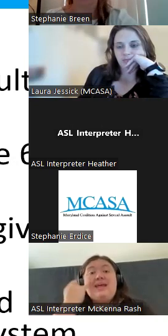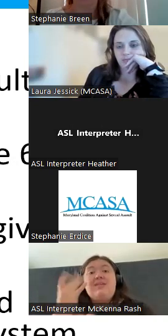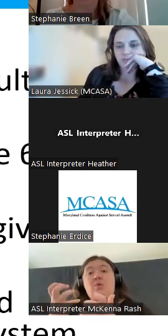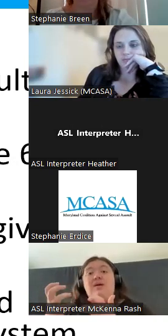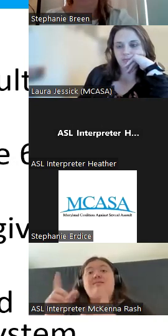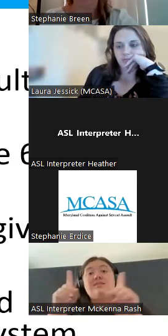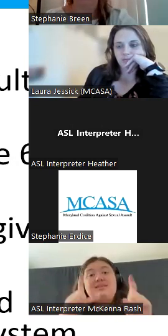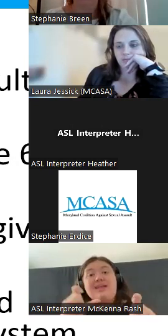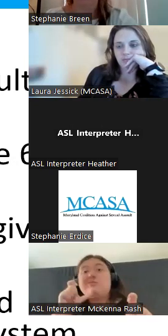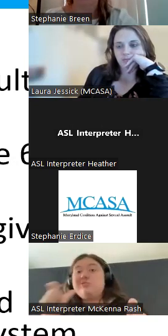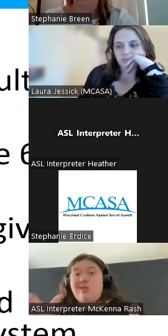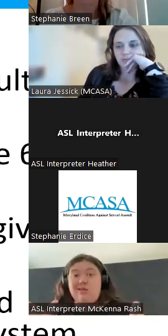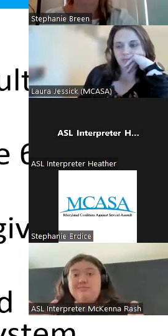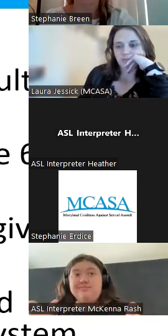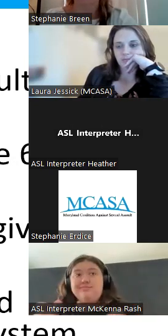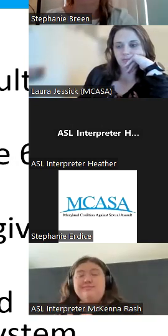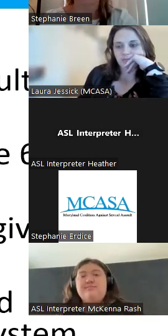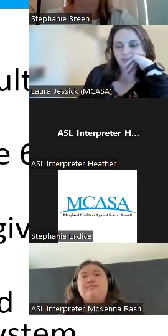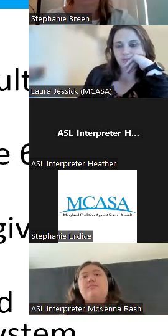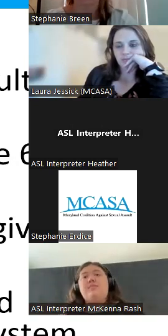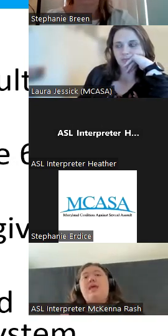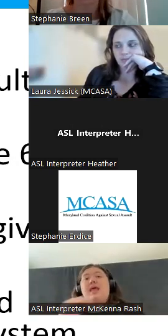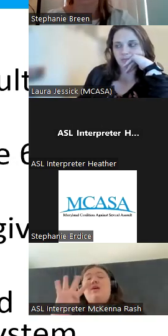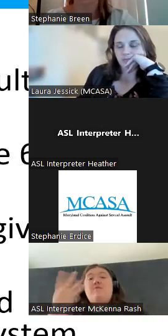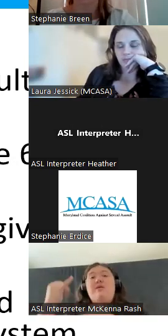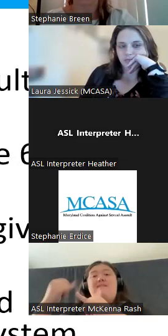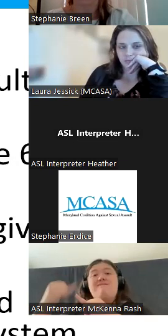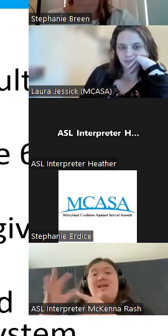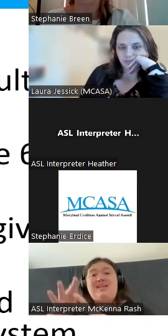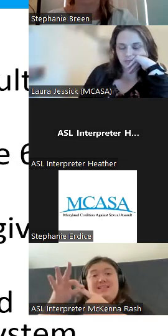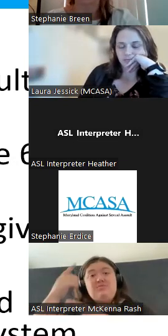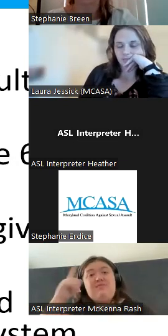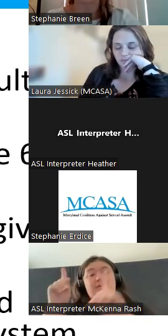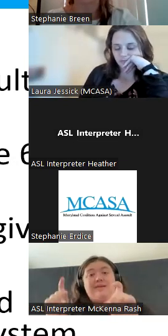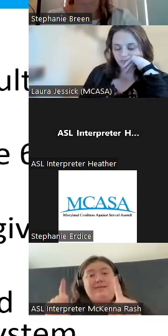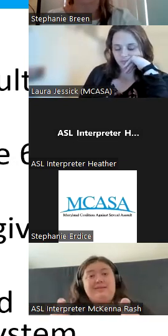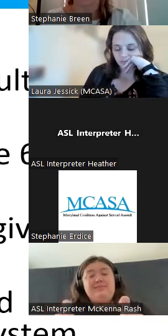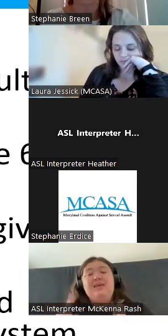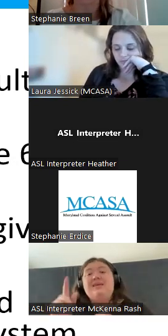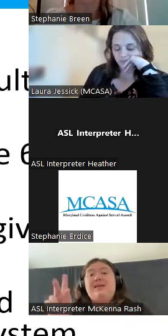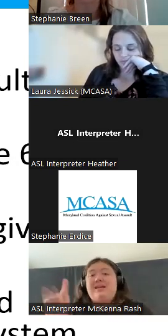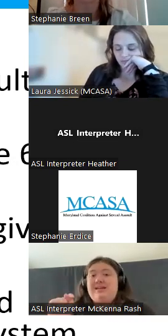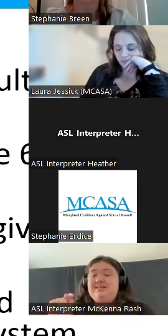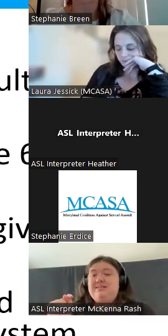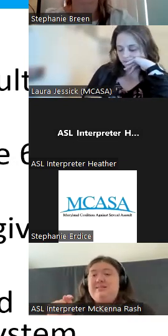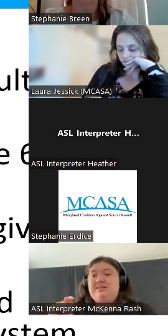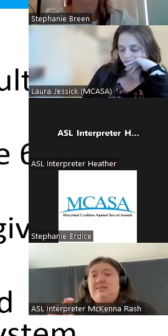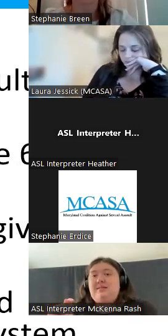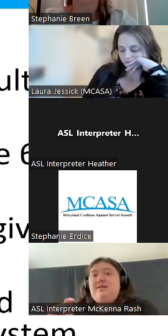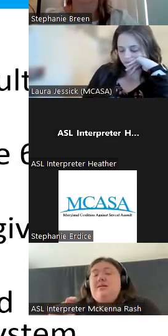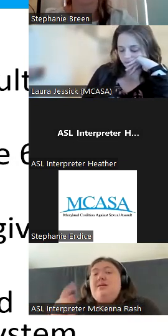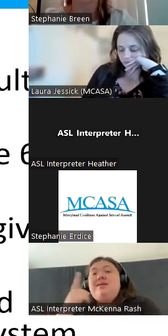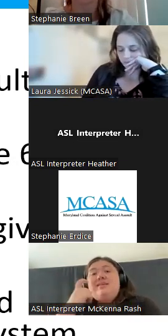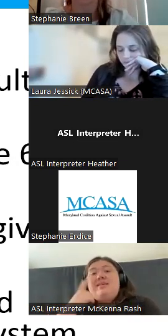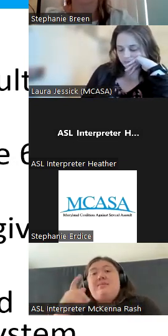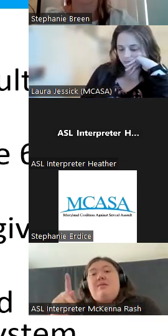tested. And the fourth and final exemption to testing these kits is that the suspect's profile